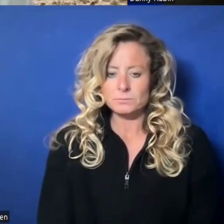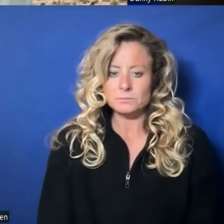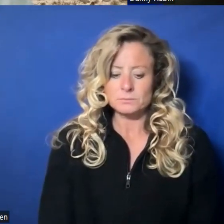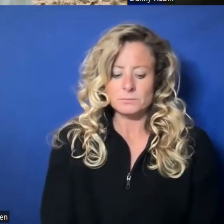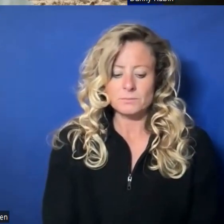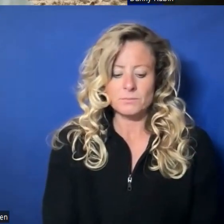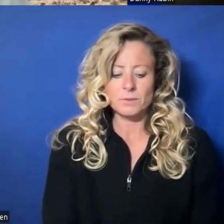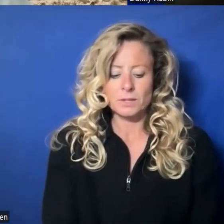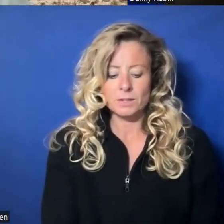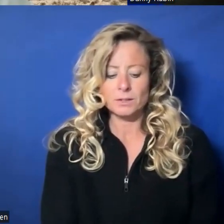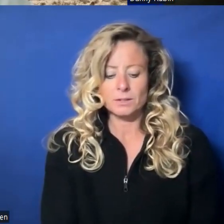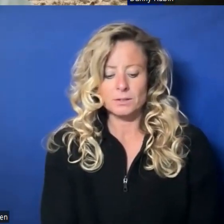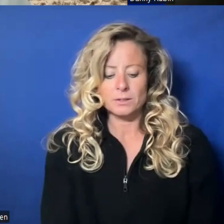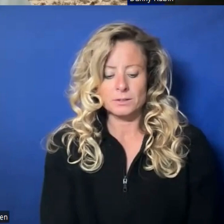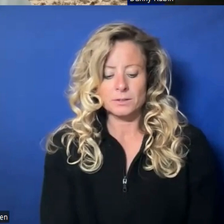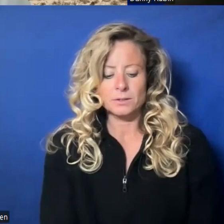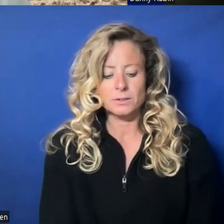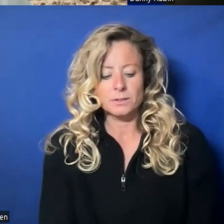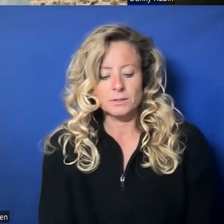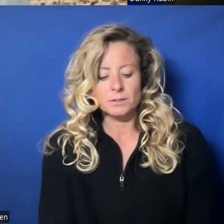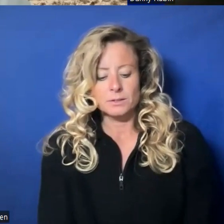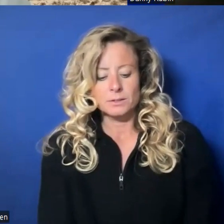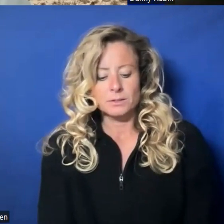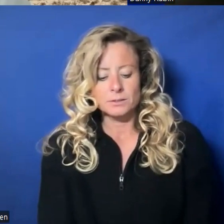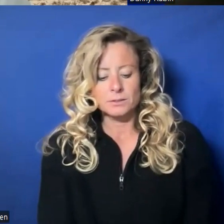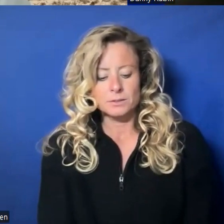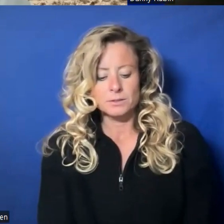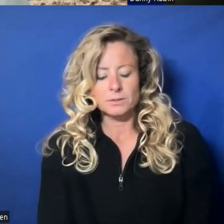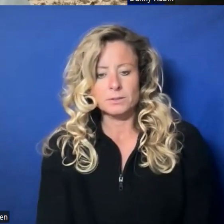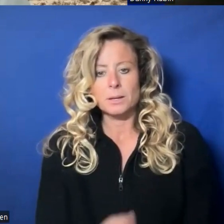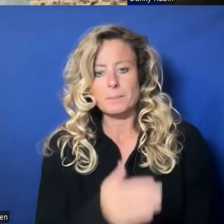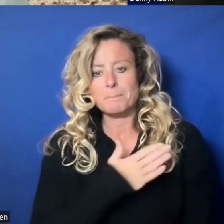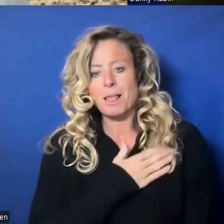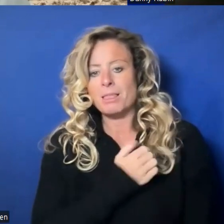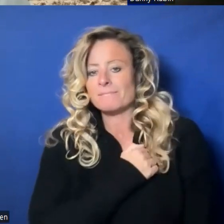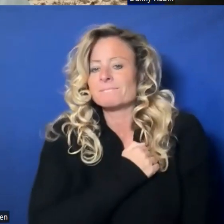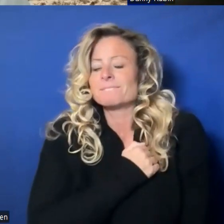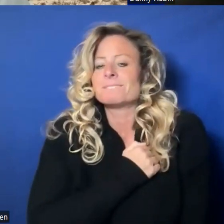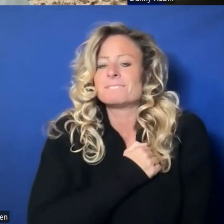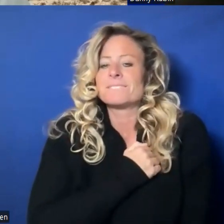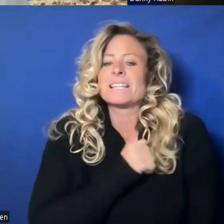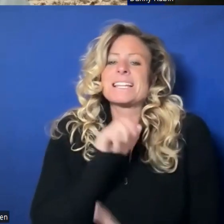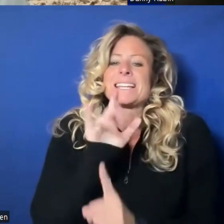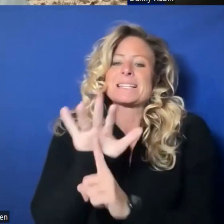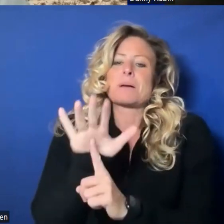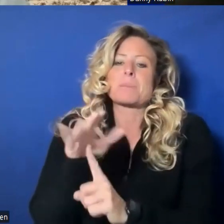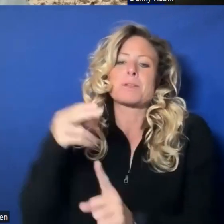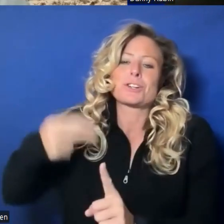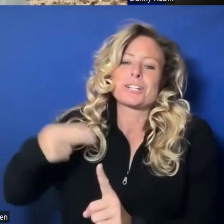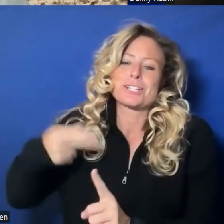for example, I love my love is popular history books.